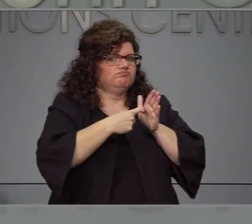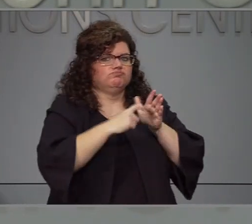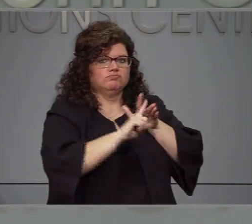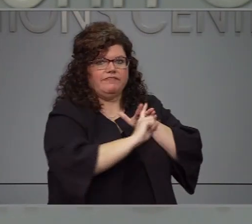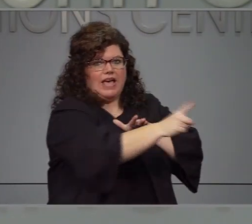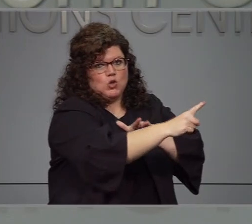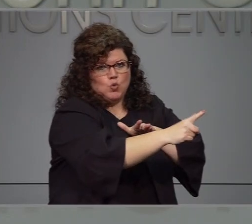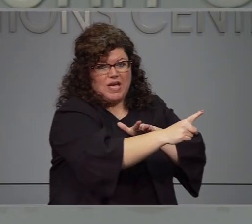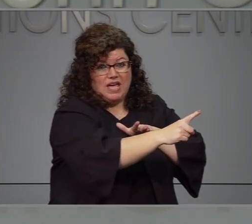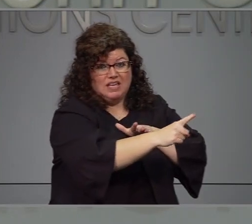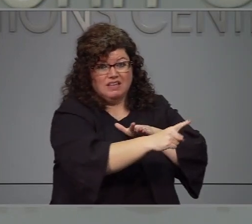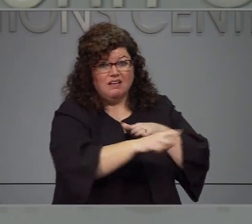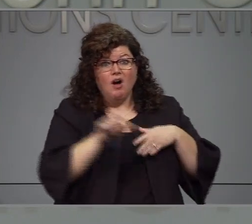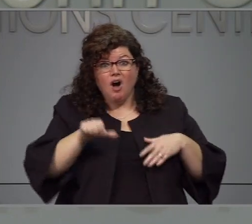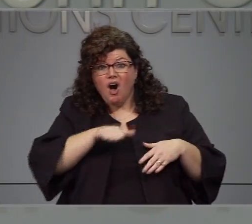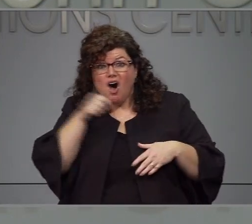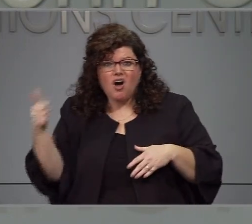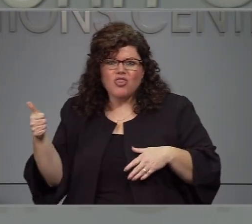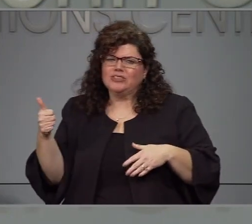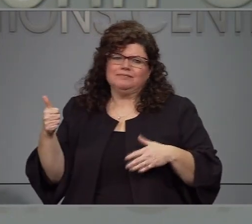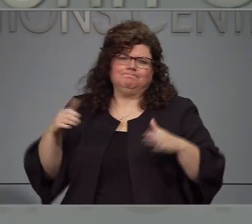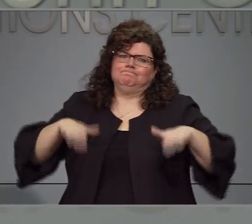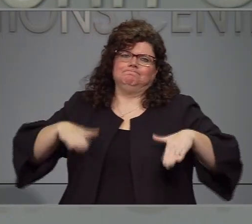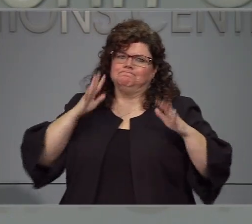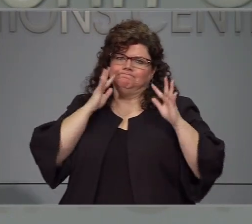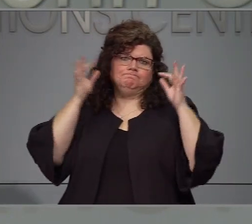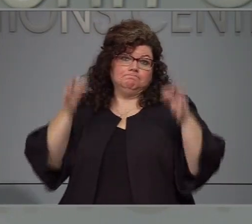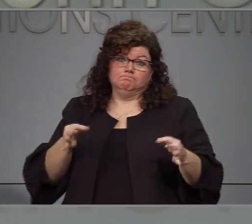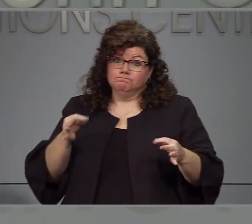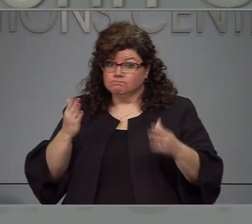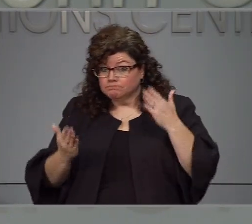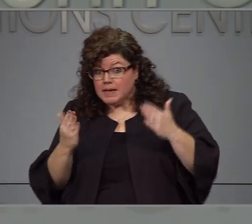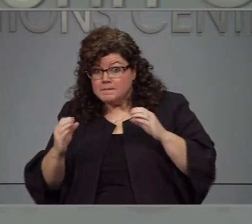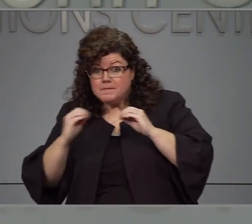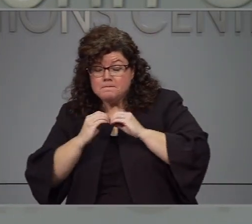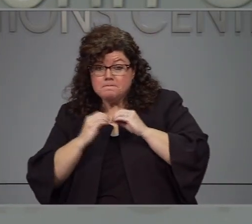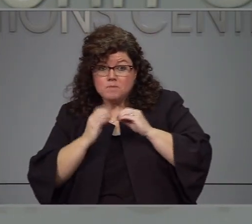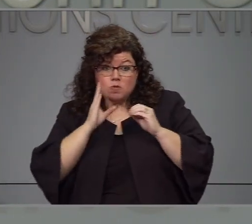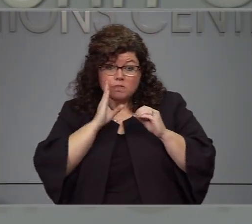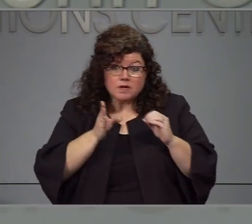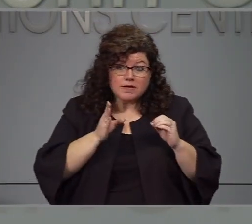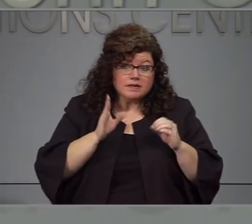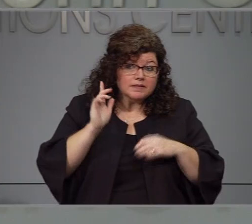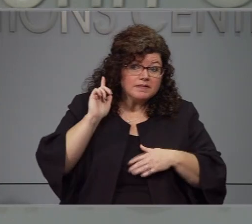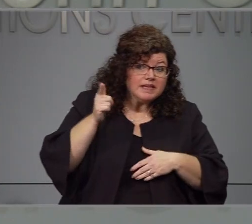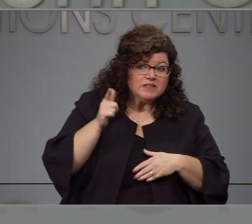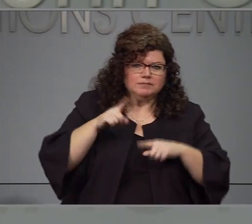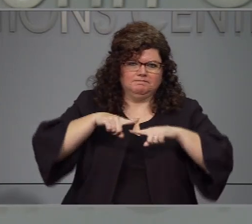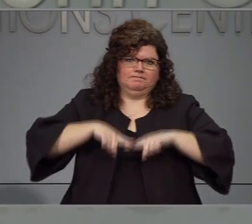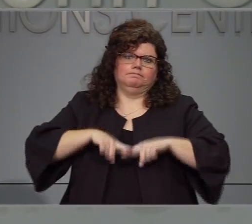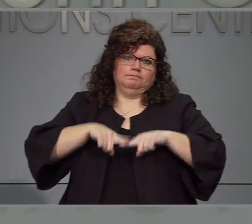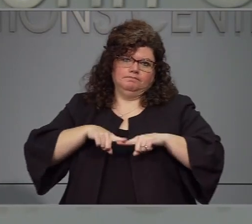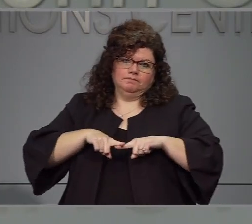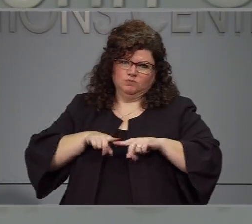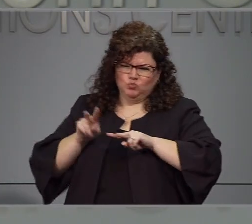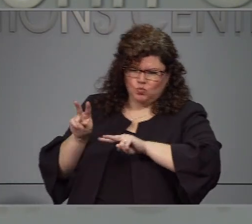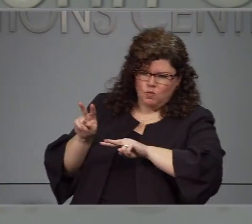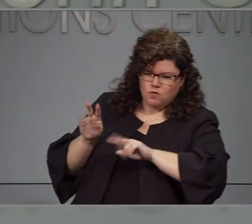of any further evacuations at this time. There could be some more evacuations in the coming hours, but